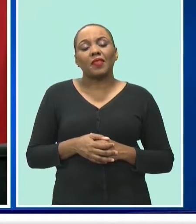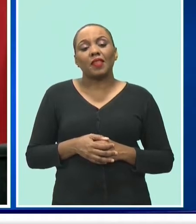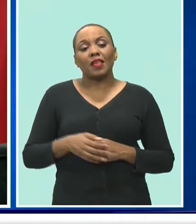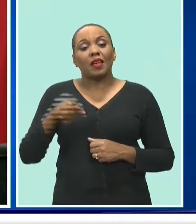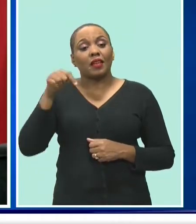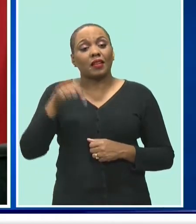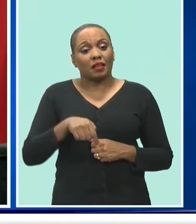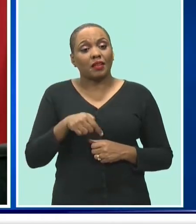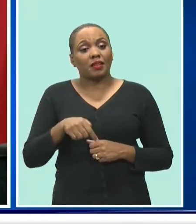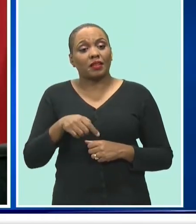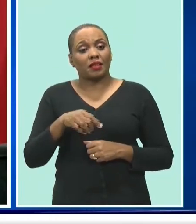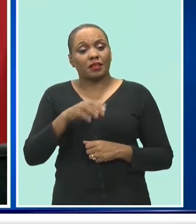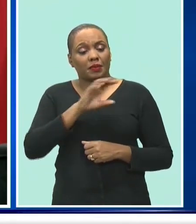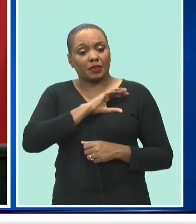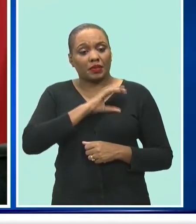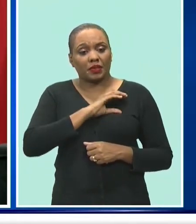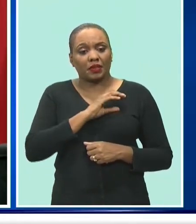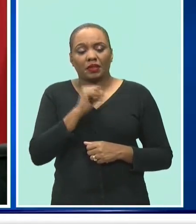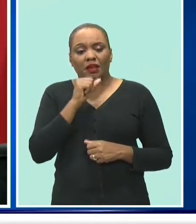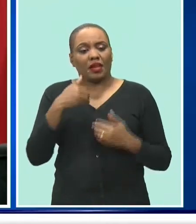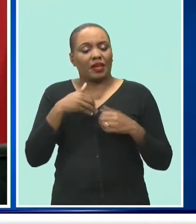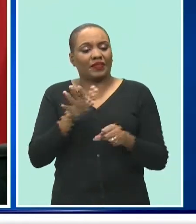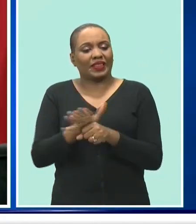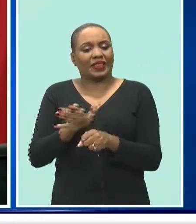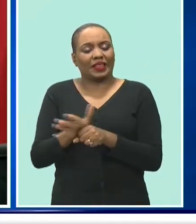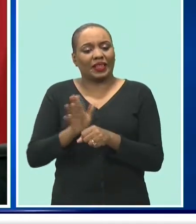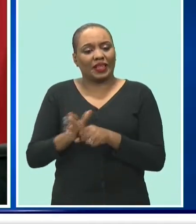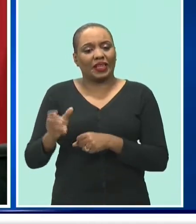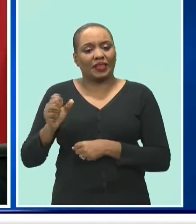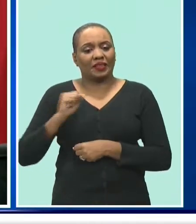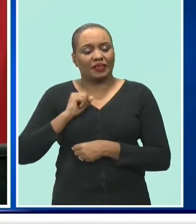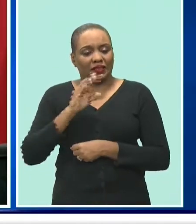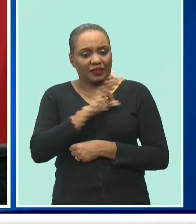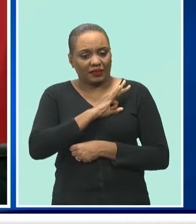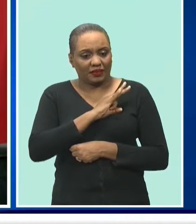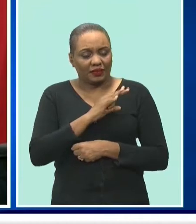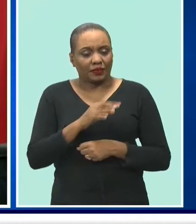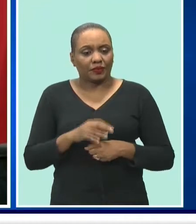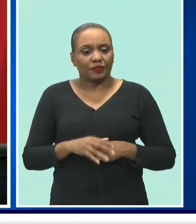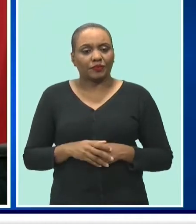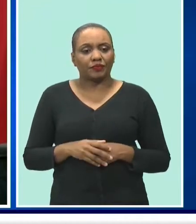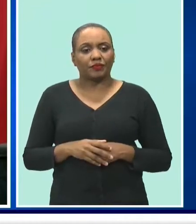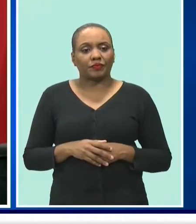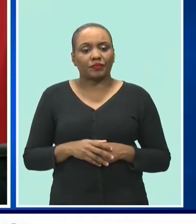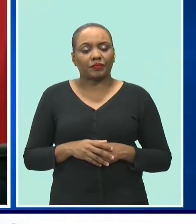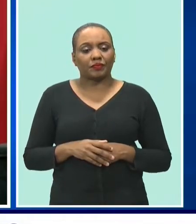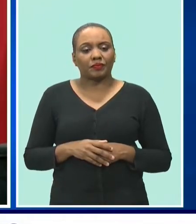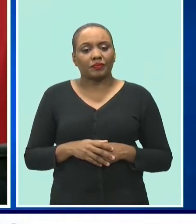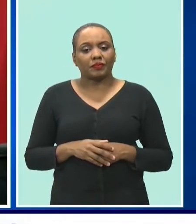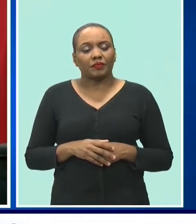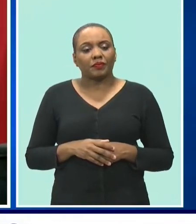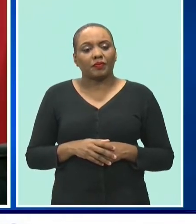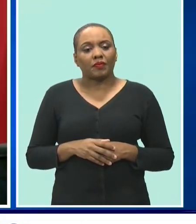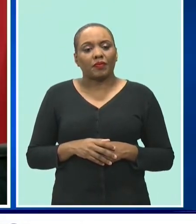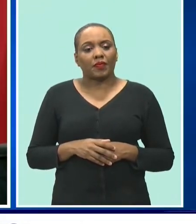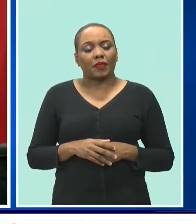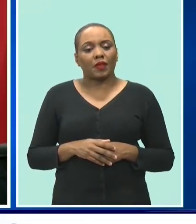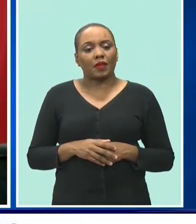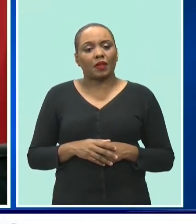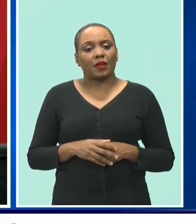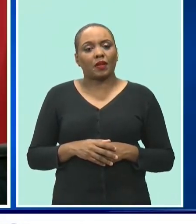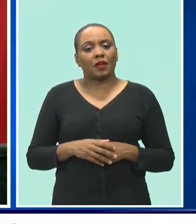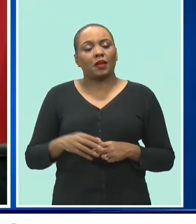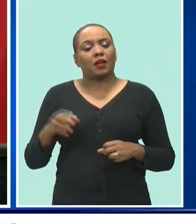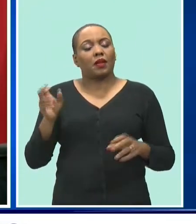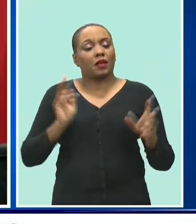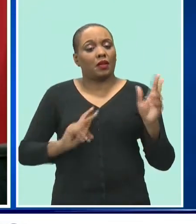short-staffed. The situation, I am told, has nothing to do with the non-existence of applicants willing to join